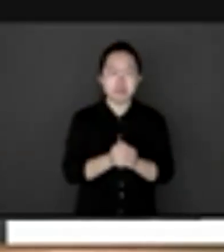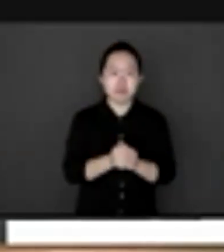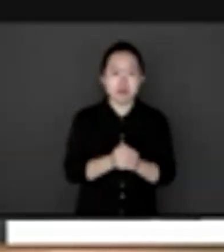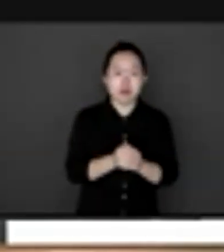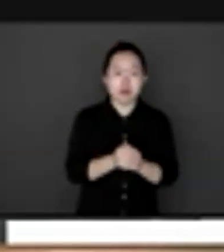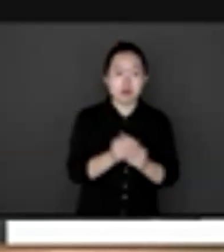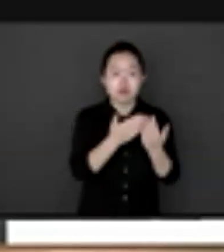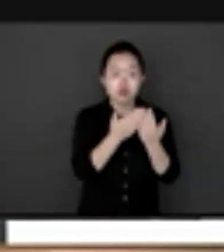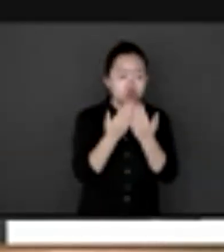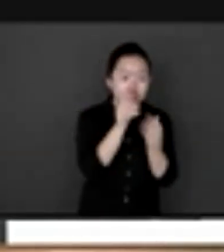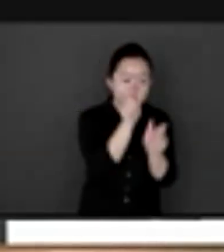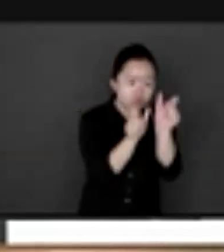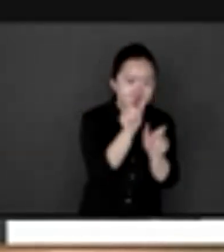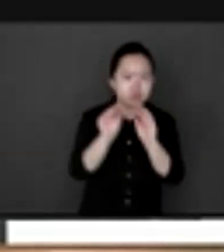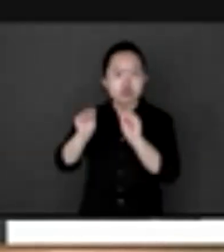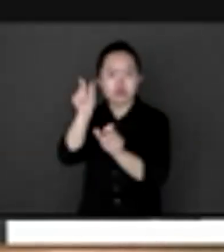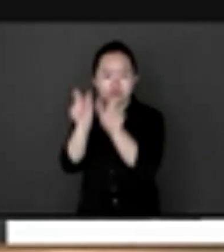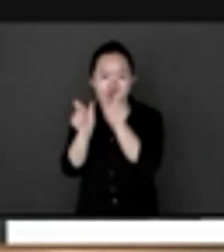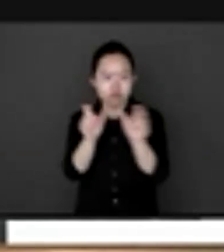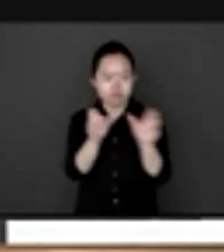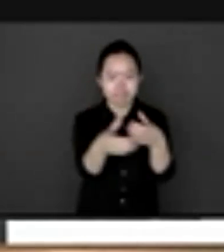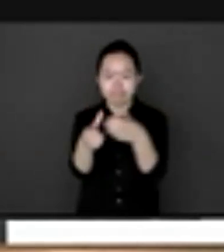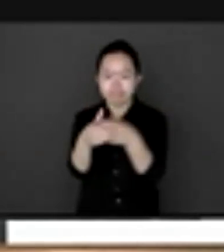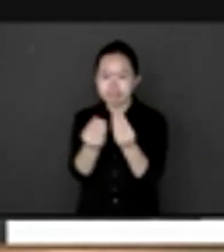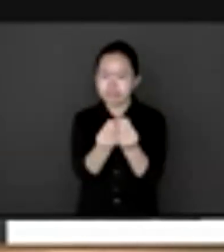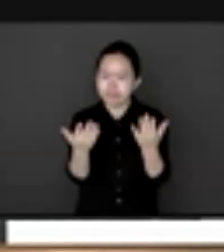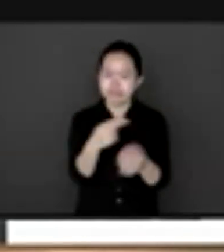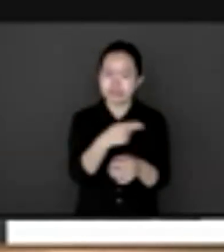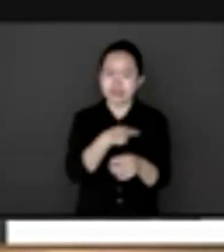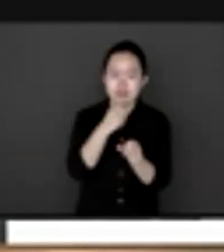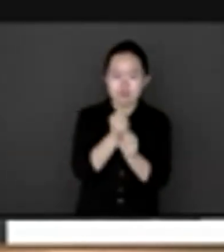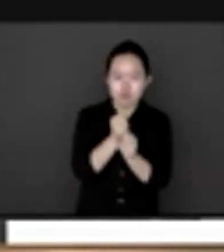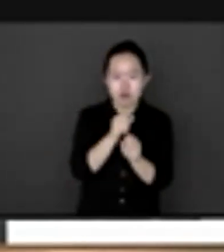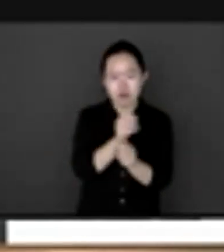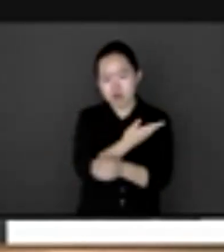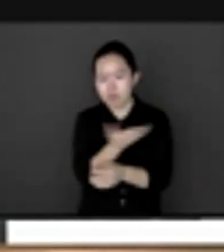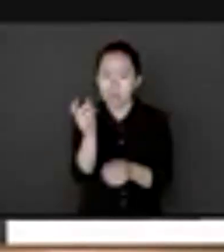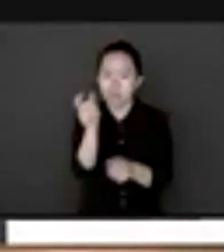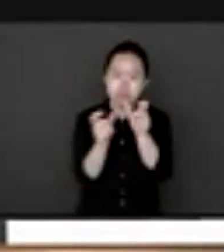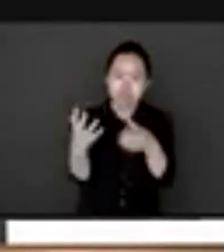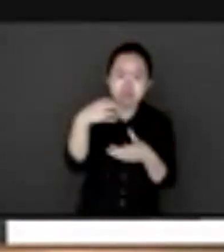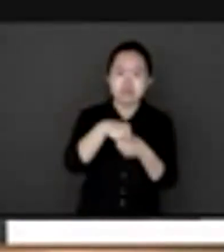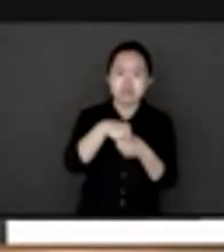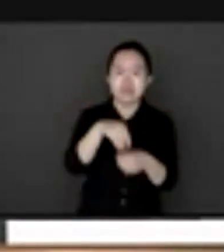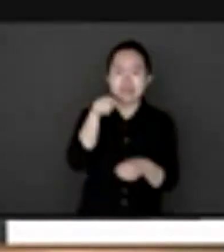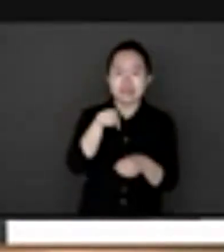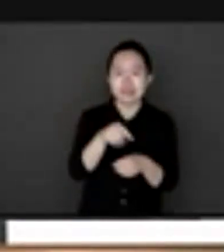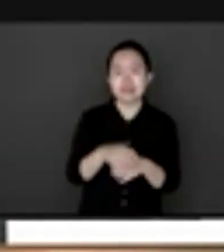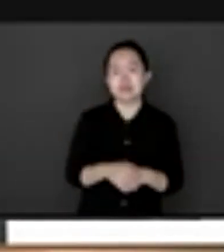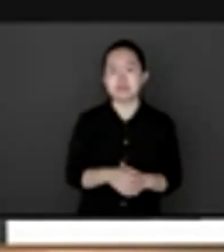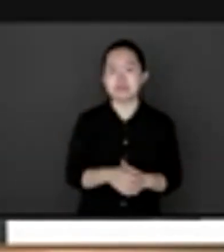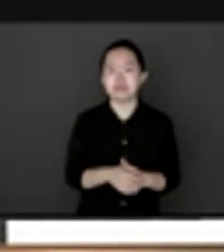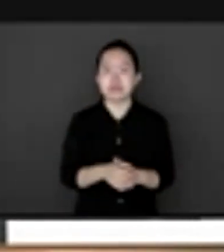tried to bring together very much the organizational units that were at the forefront of, preparing